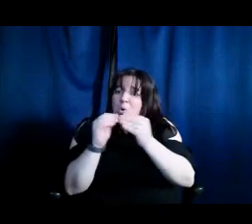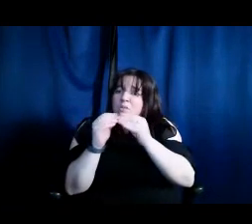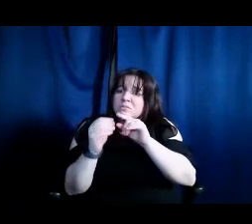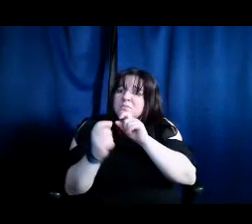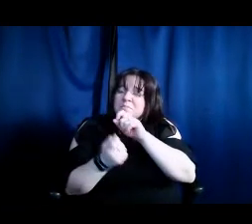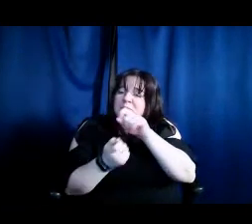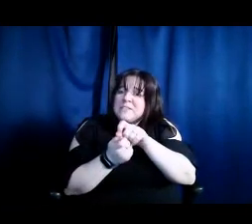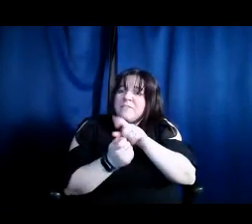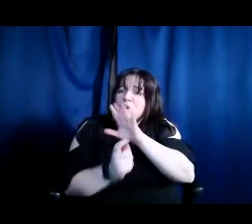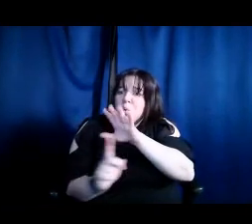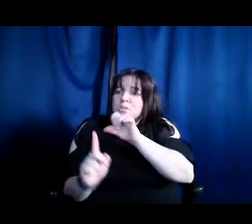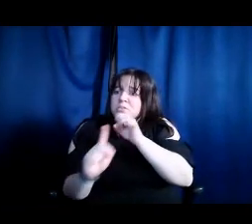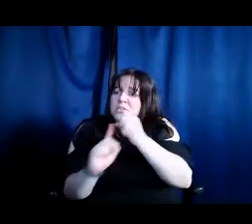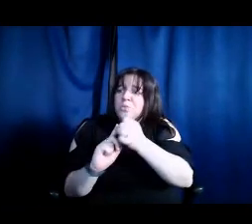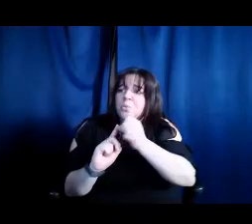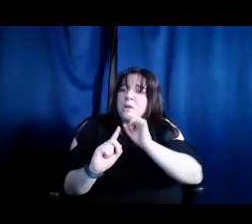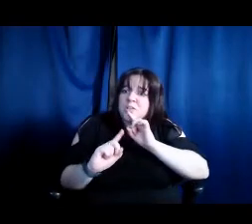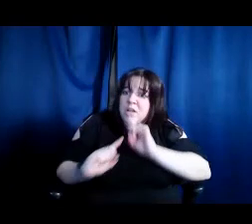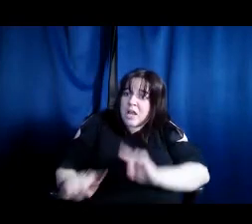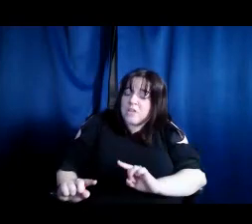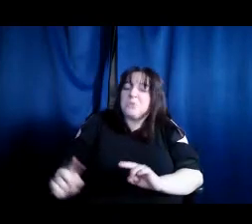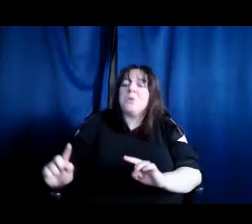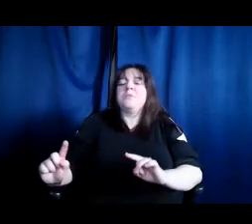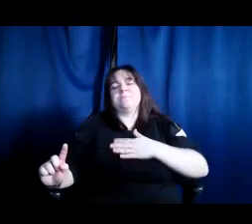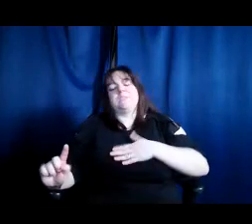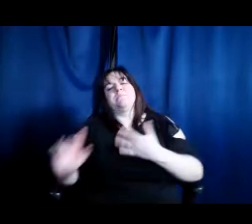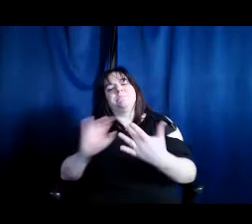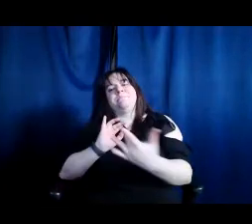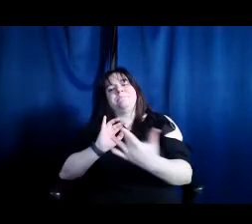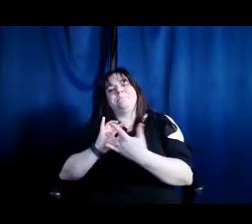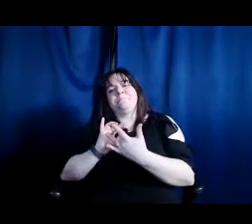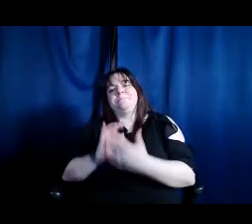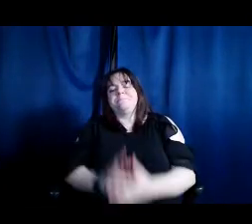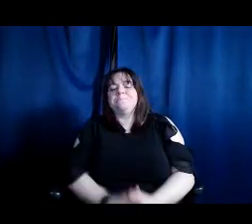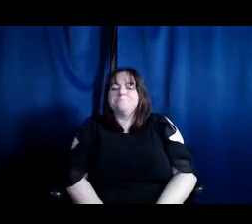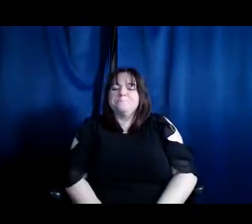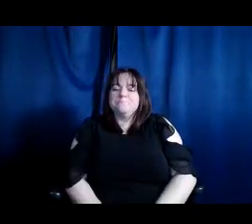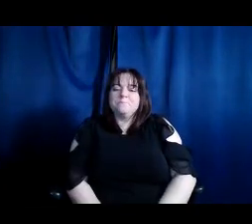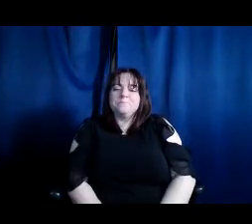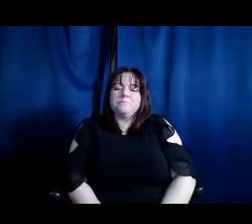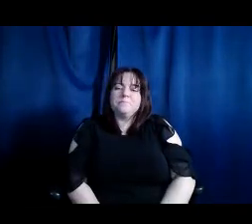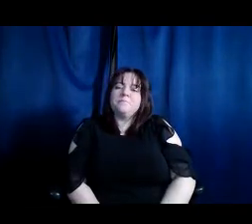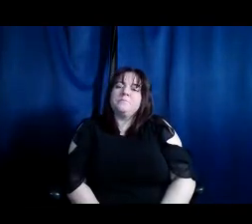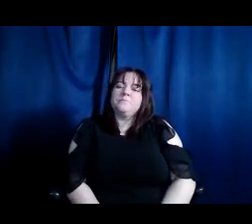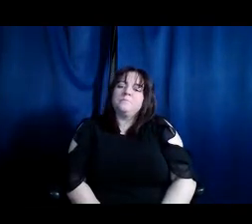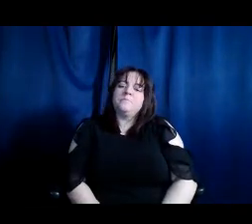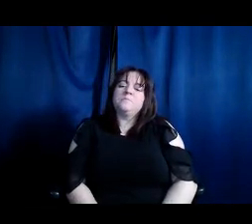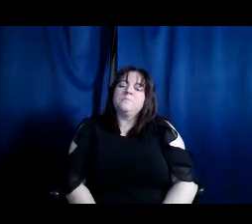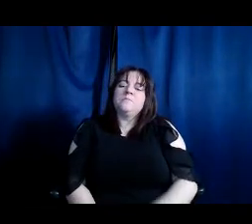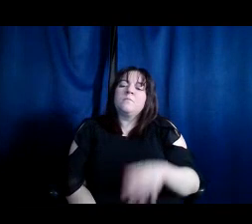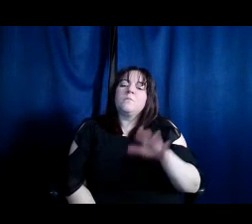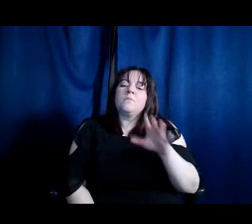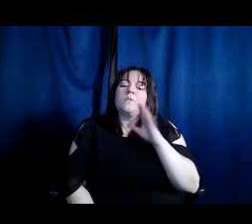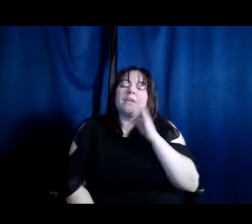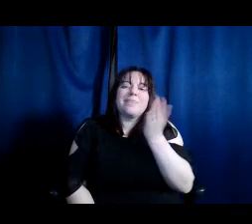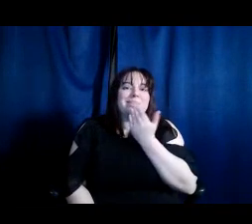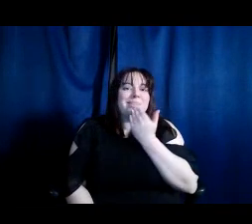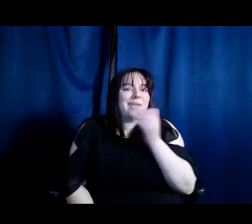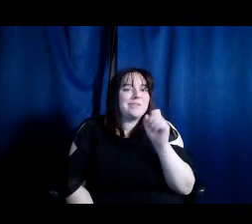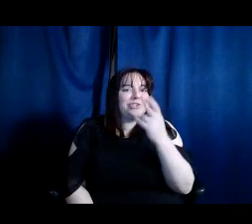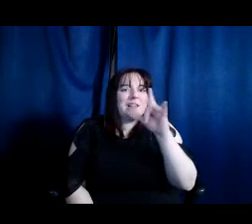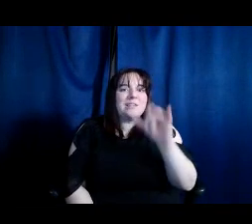your, how you can meet the needs that you're looking for. Thanks, Shelly. The next question we